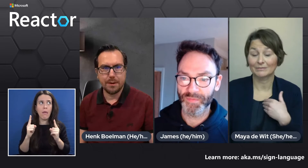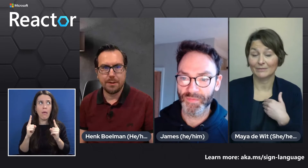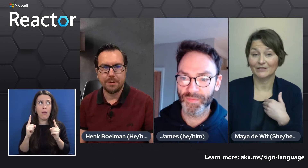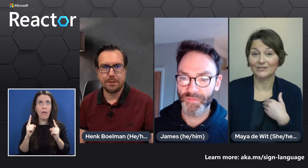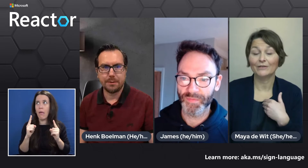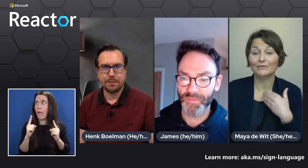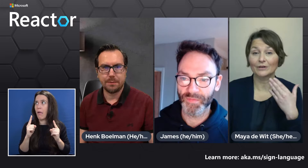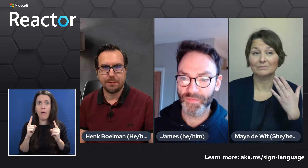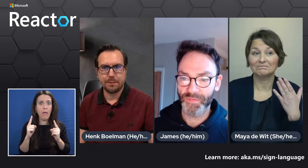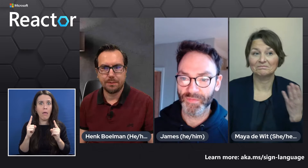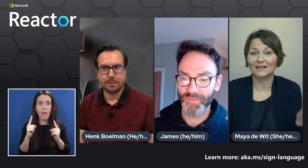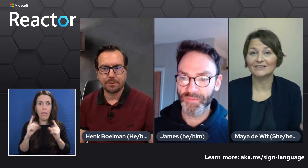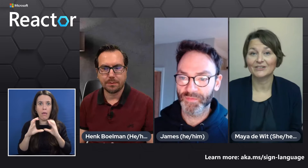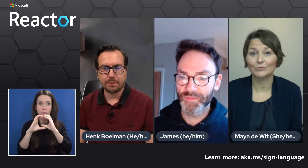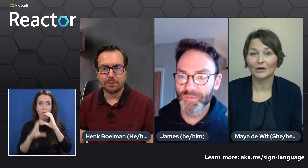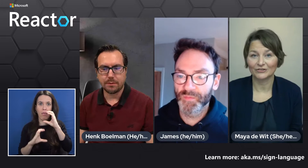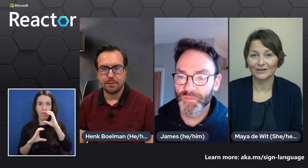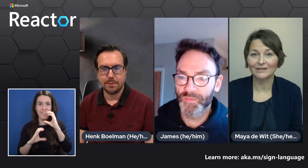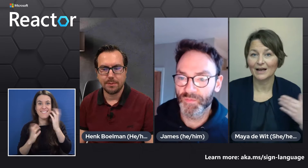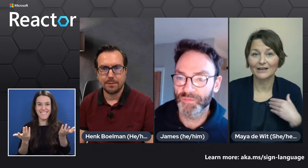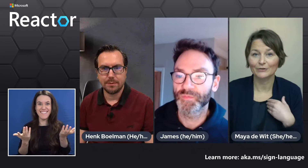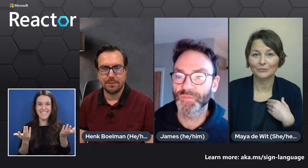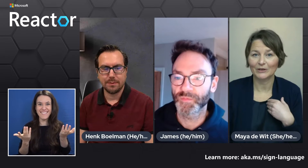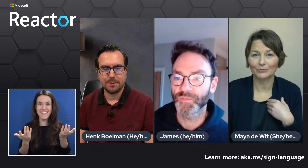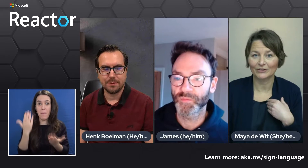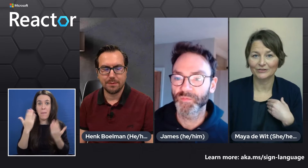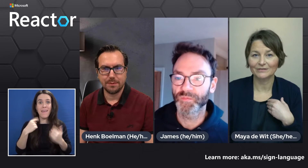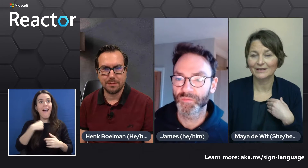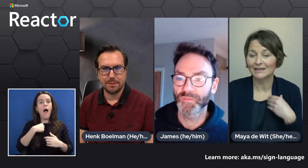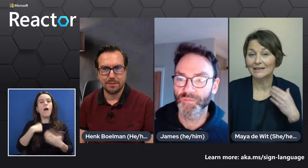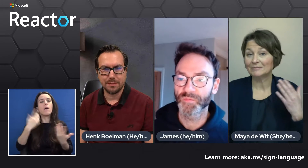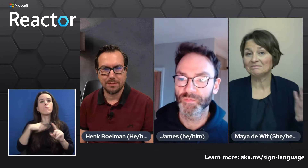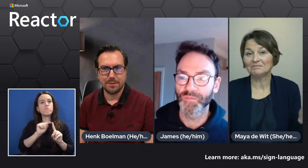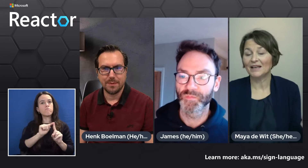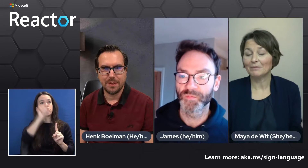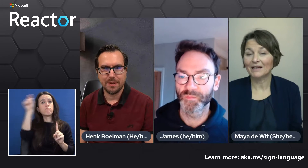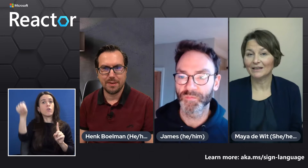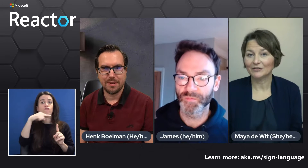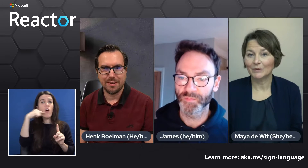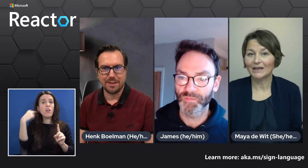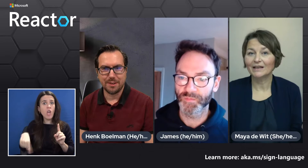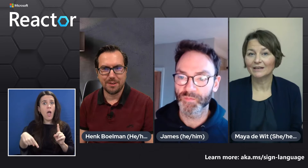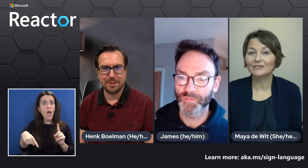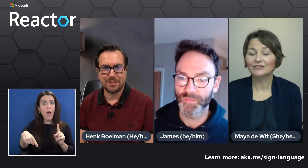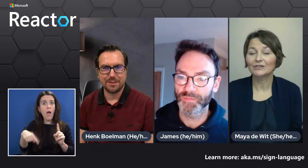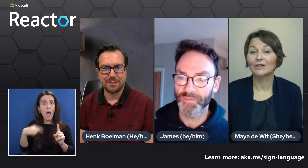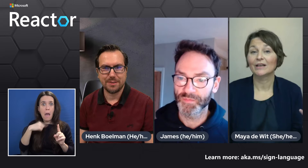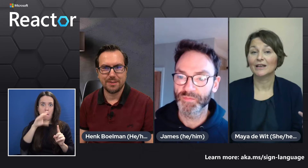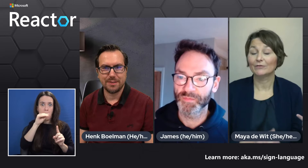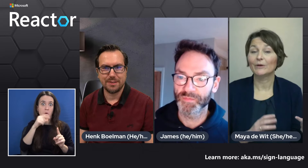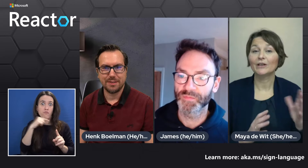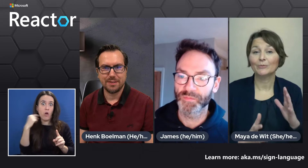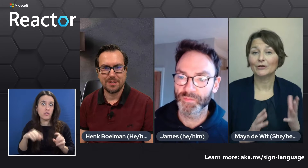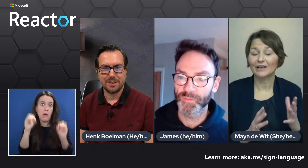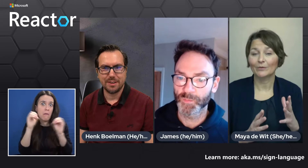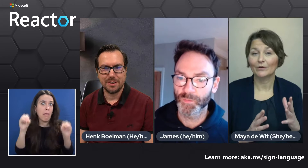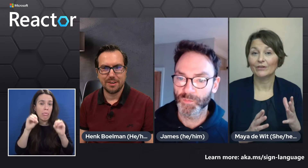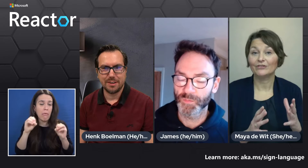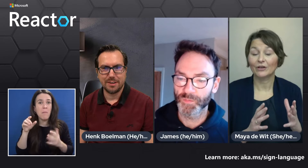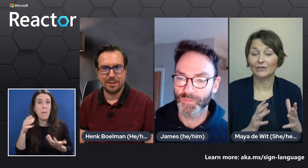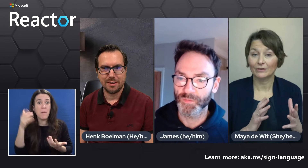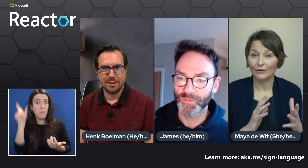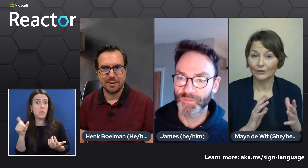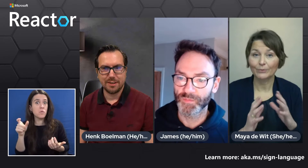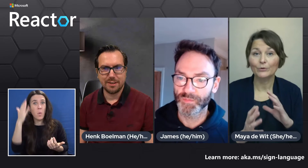someone myself from, let's say, Russia, I don't speak Russian, they might not speak English. If we communicate with